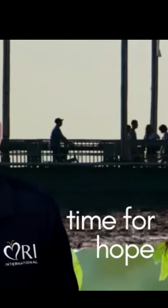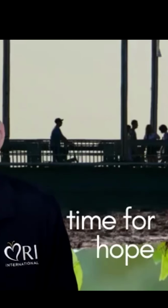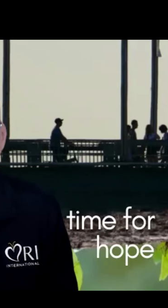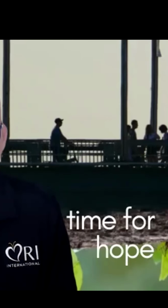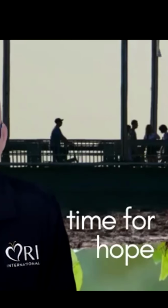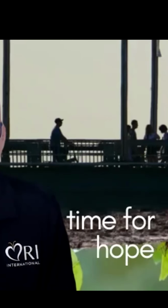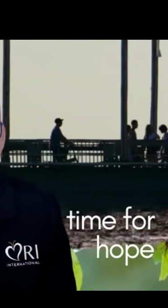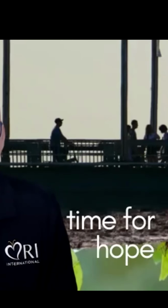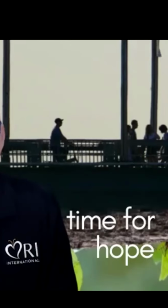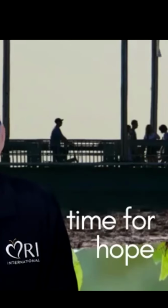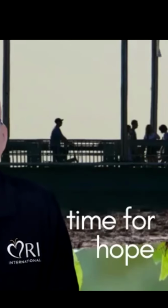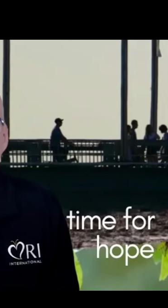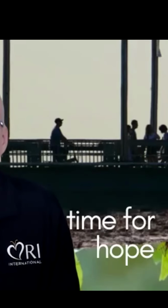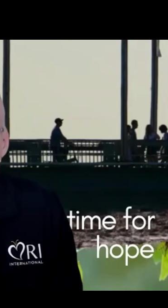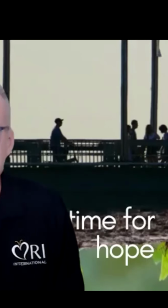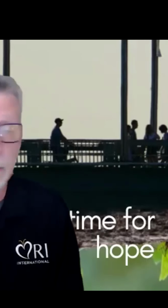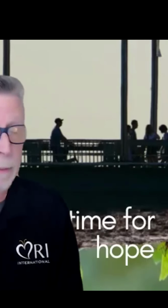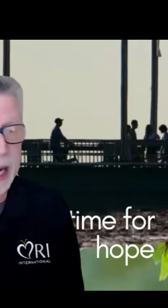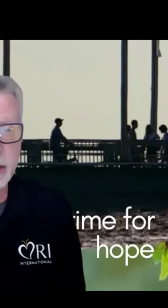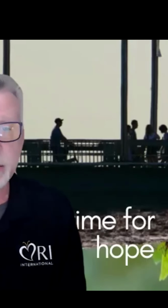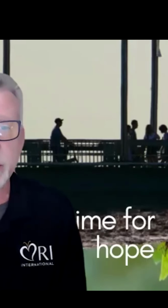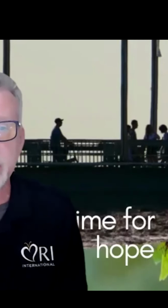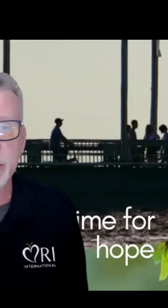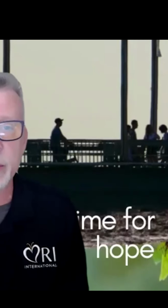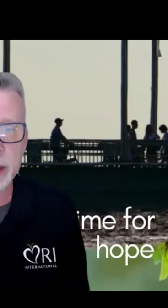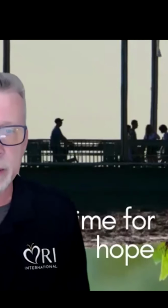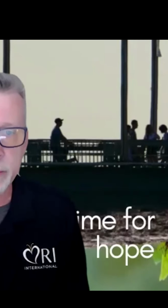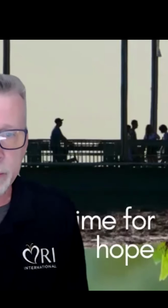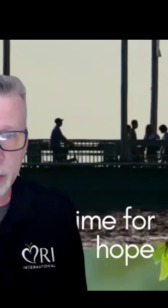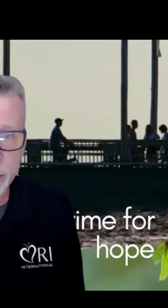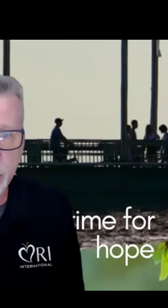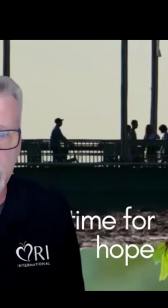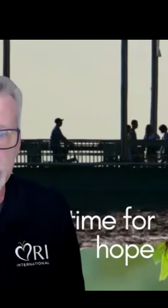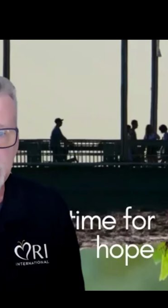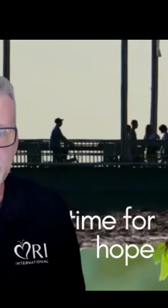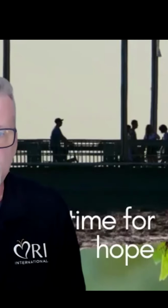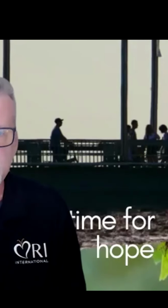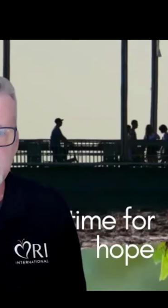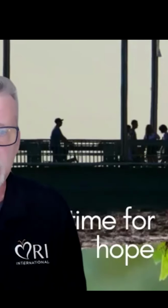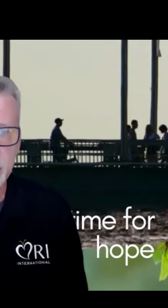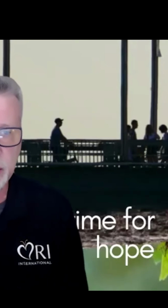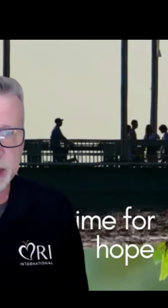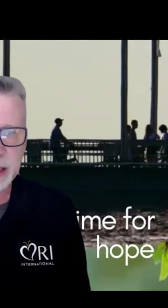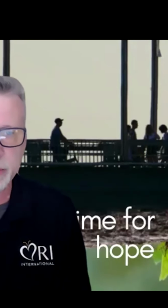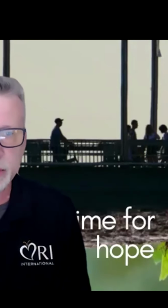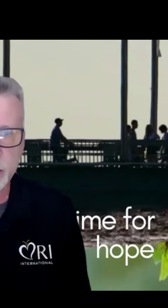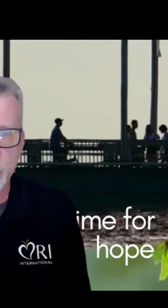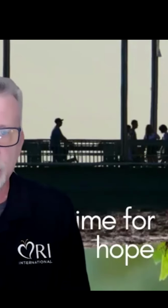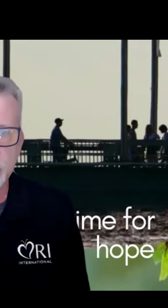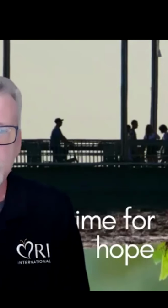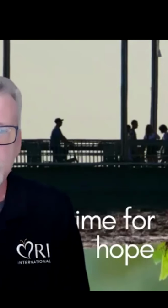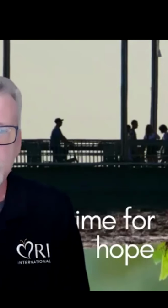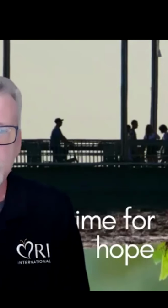clinical settings. And then back to the recovery-oriented approach. It focuses on strengths and personal goals rather